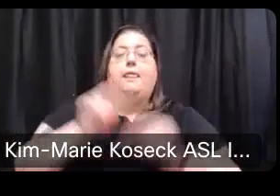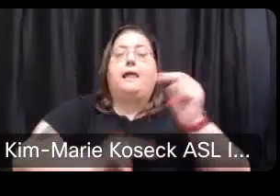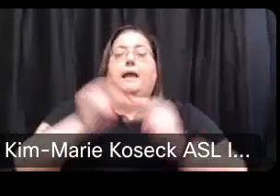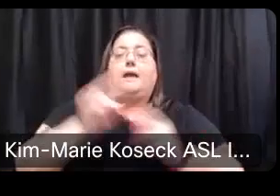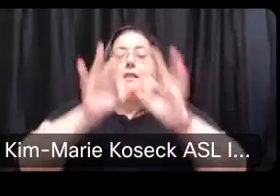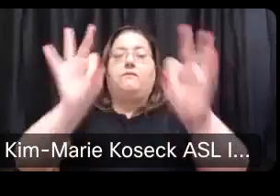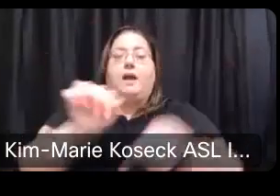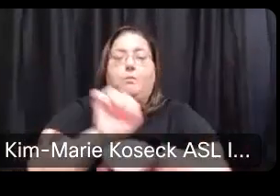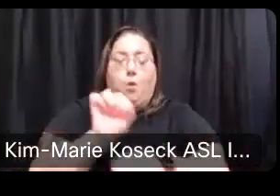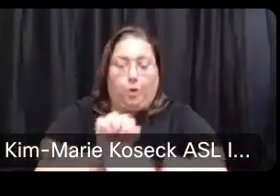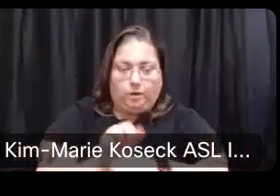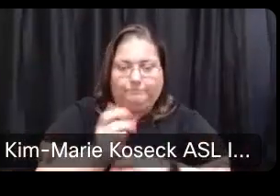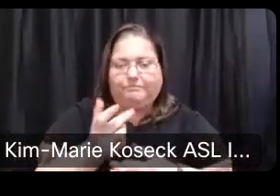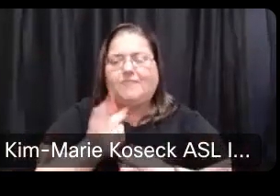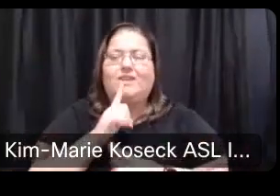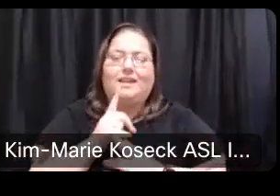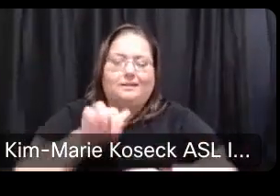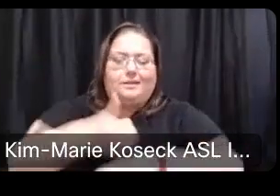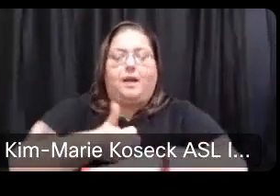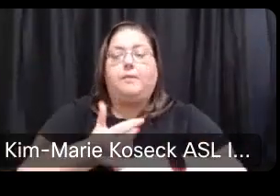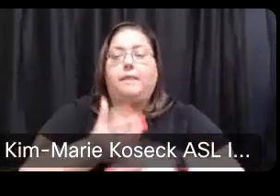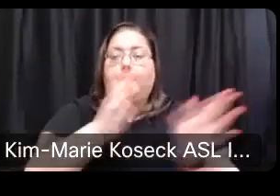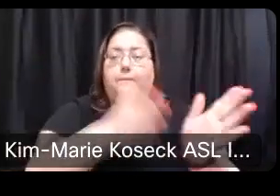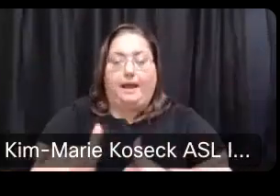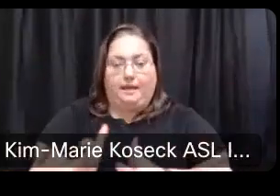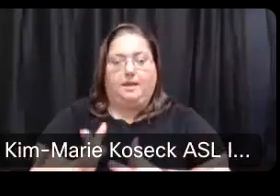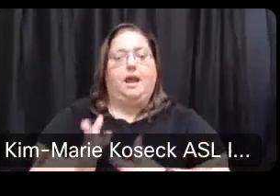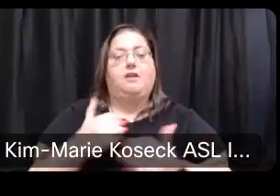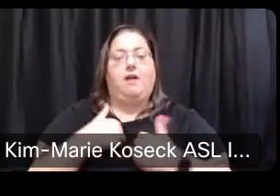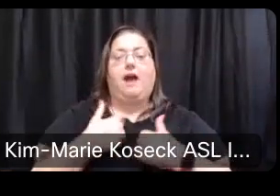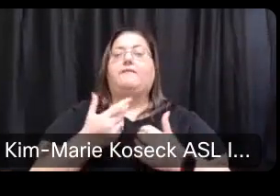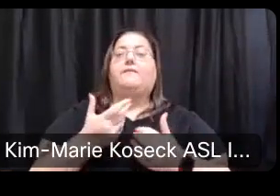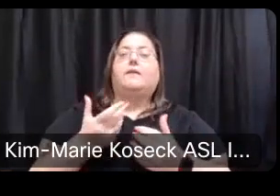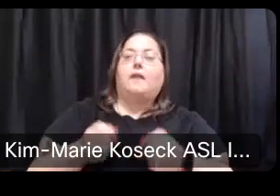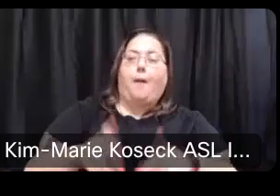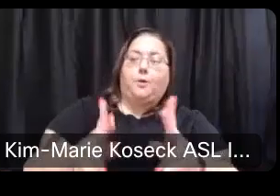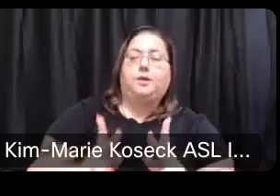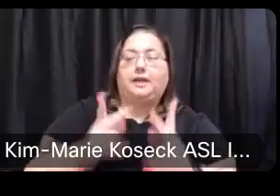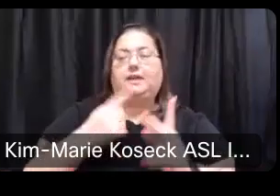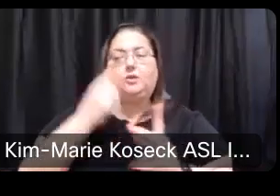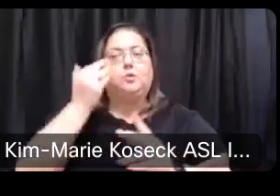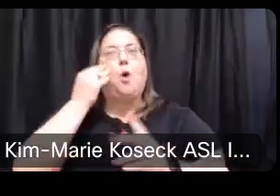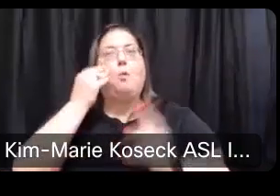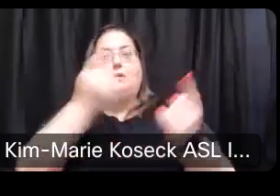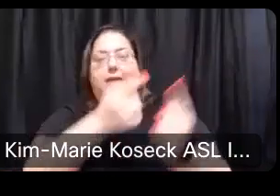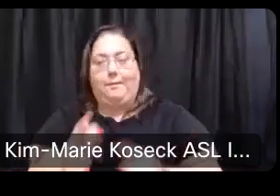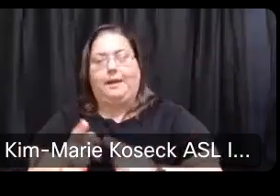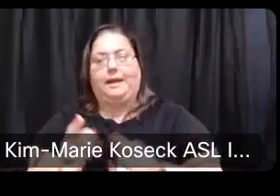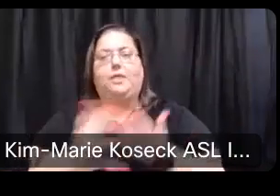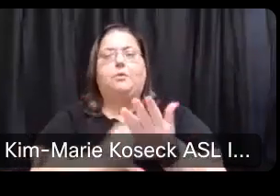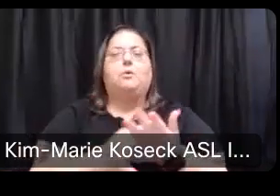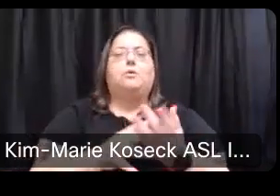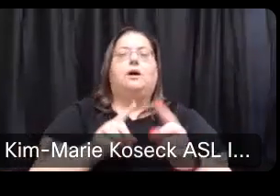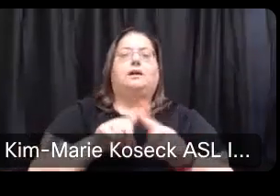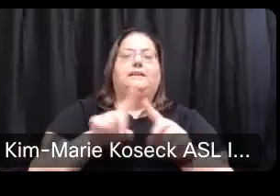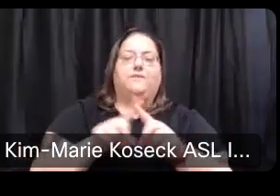strive for all interested community members to have the opportunity to learn about and contribute to the framework's development through a combination of